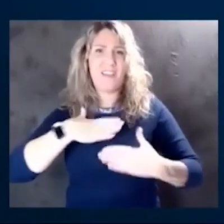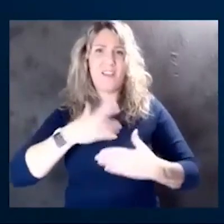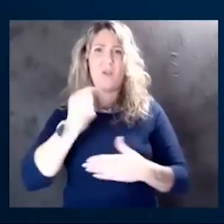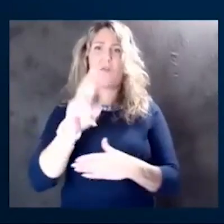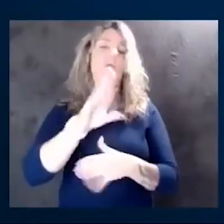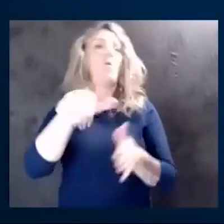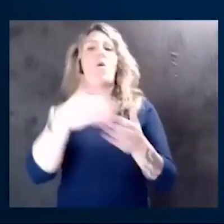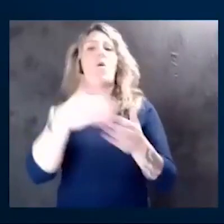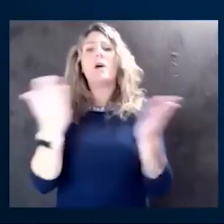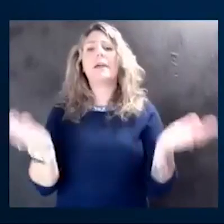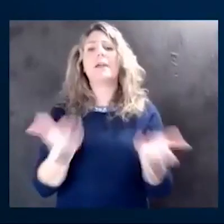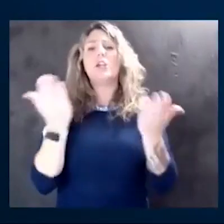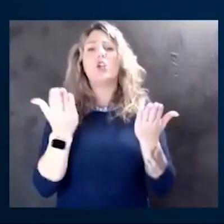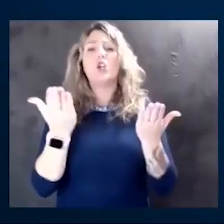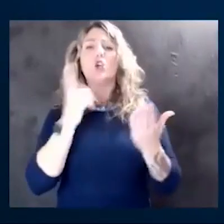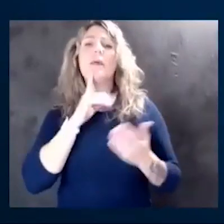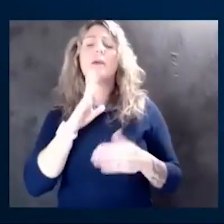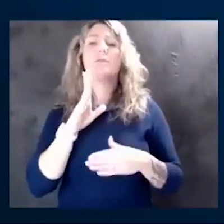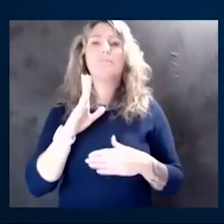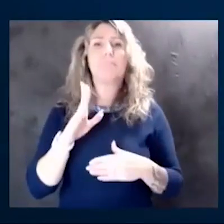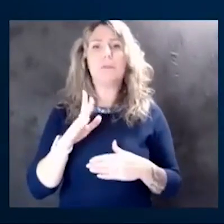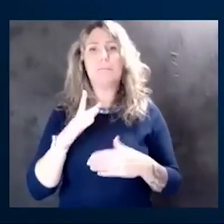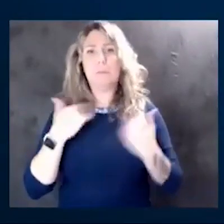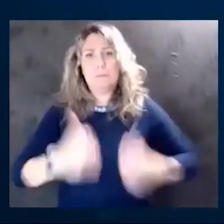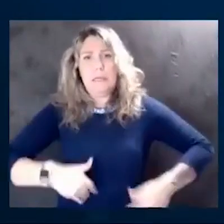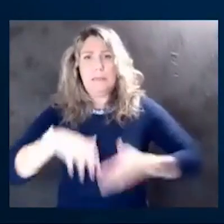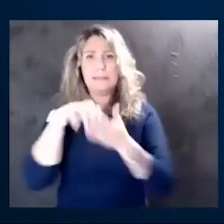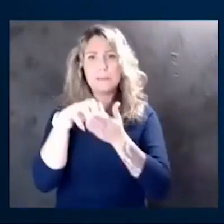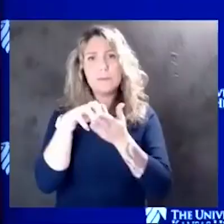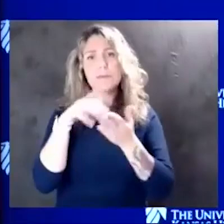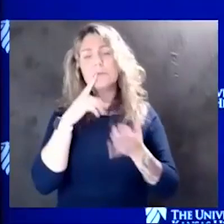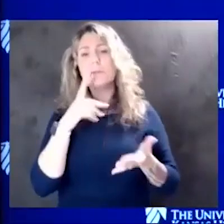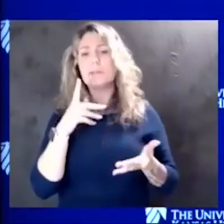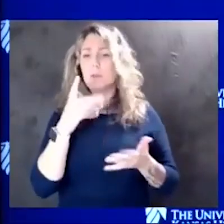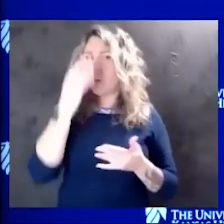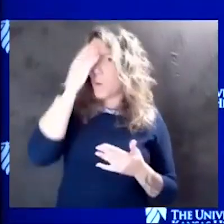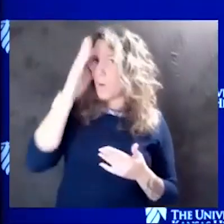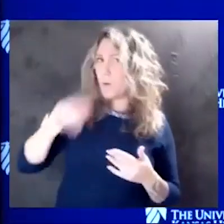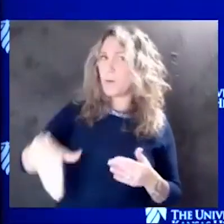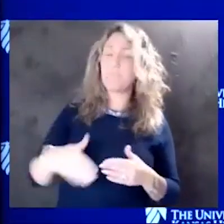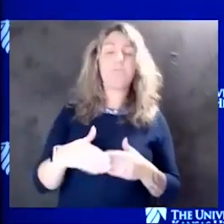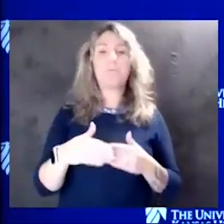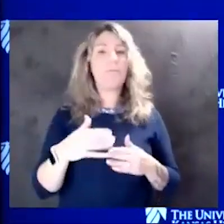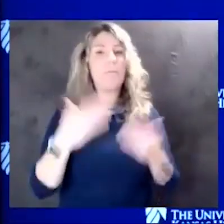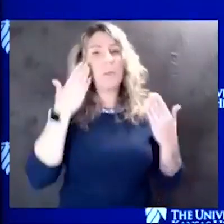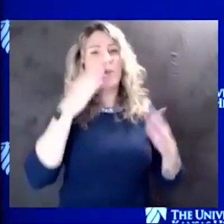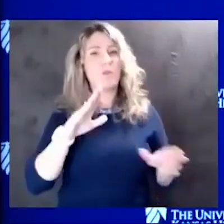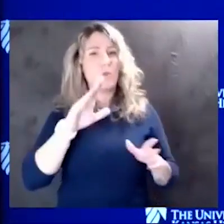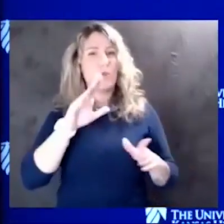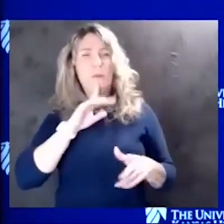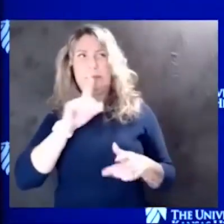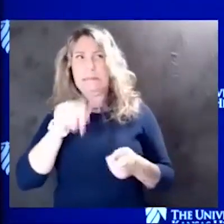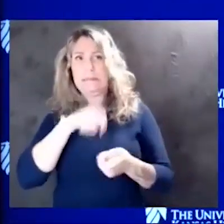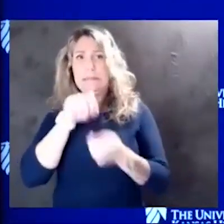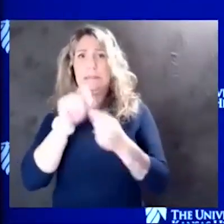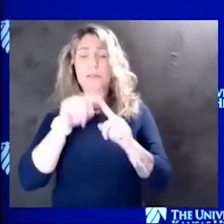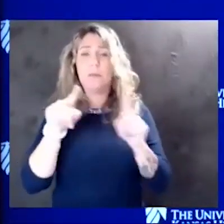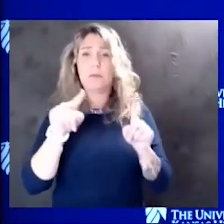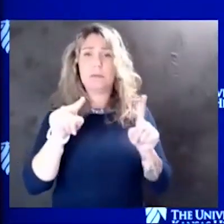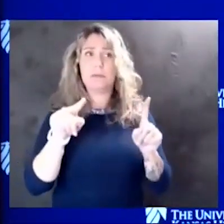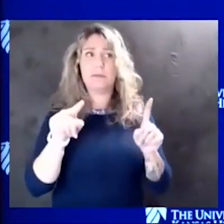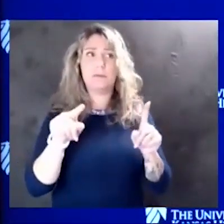underlying conditions? Do we know that yet? I don't know that for certain. What I can say is that in